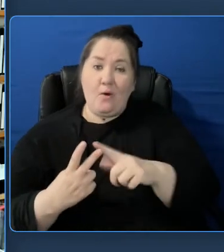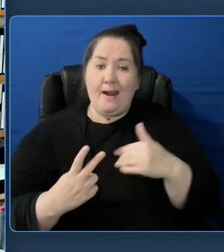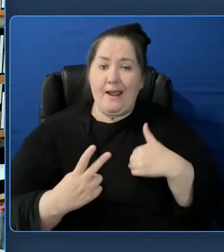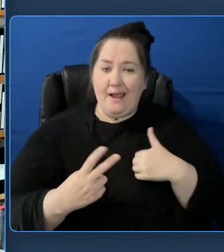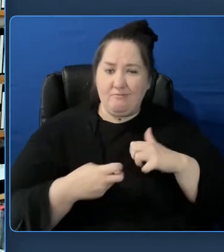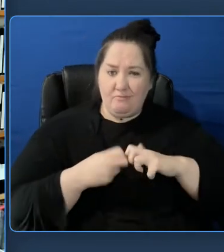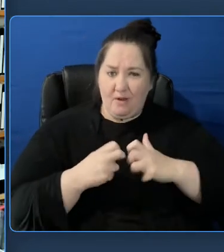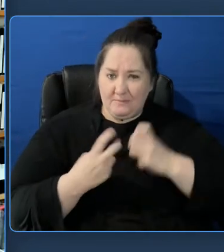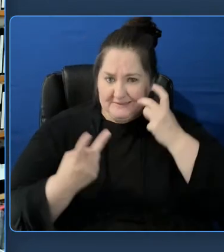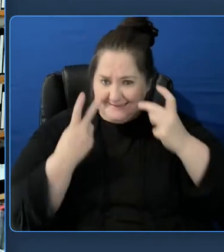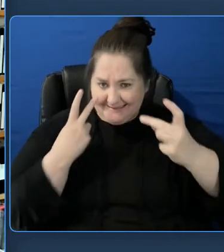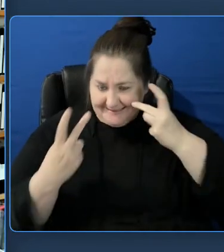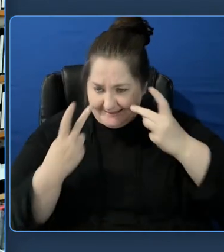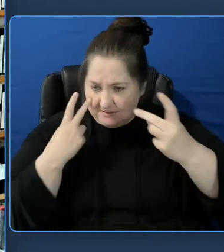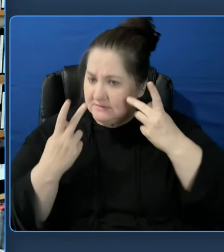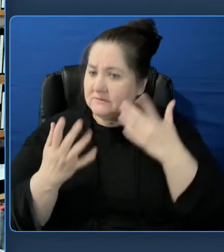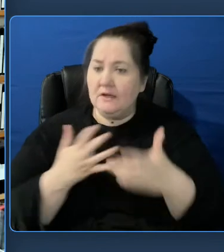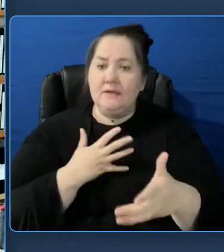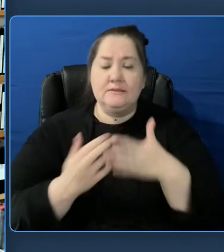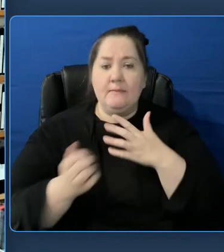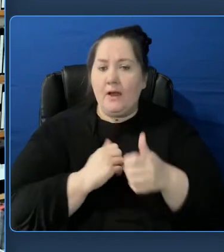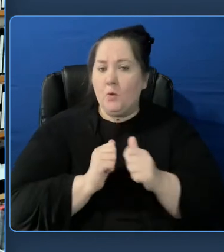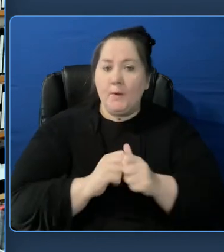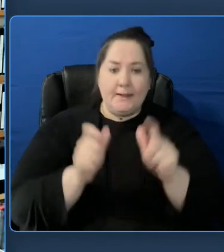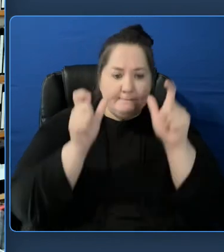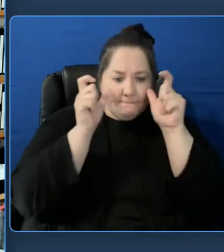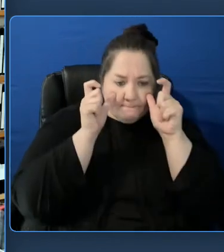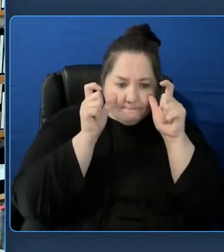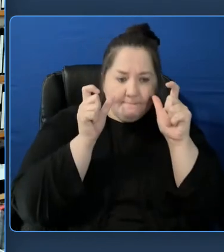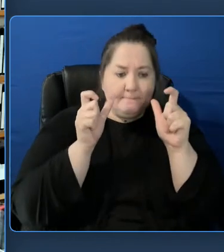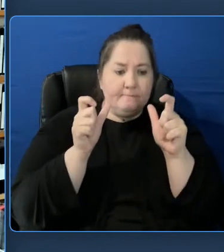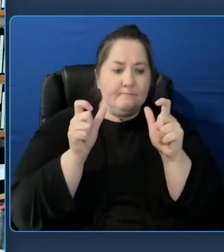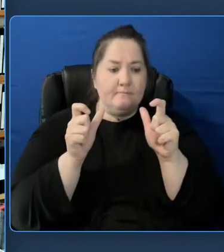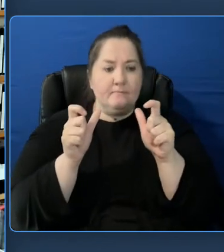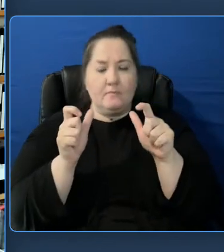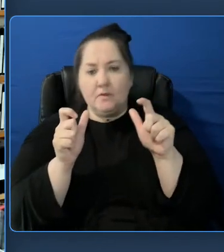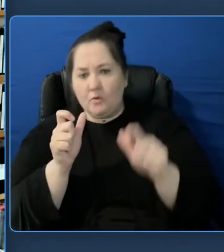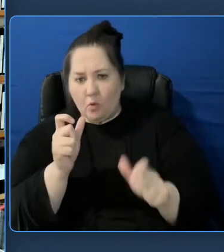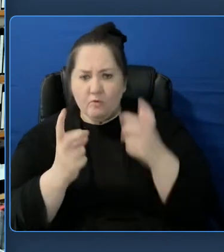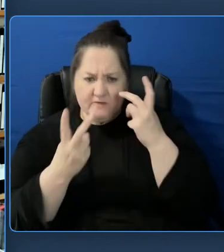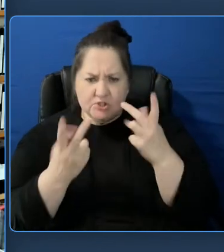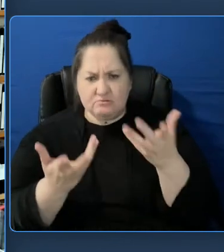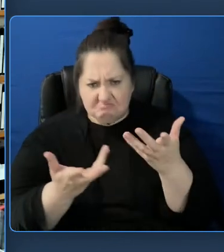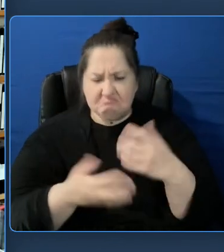have trouble seeing, even with correction, meaning low vision.